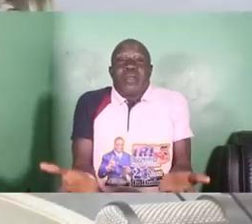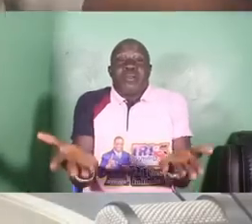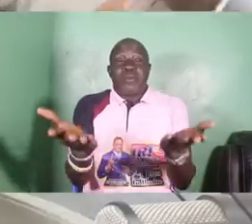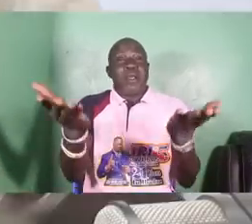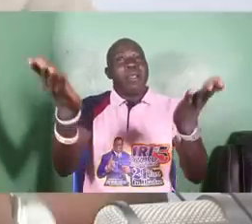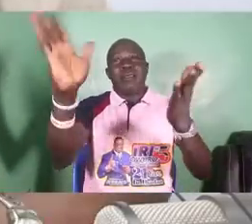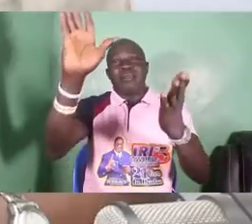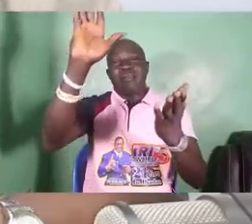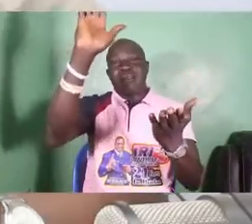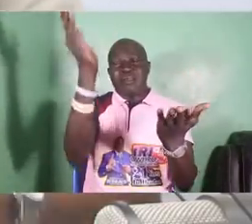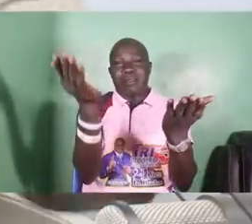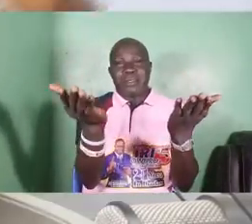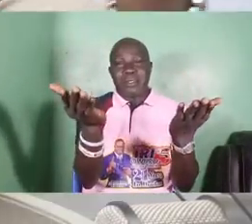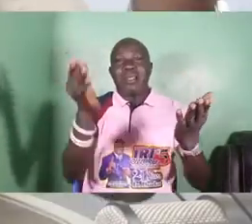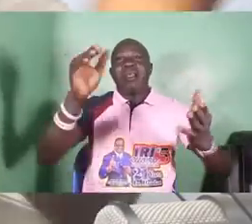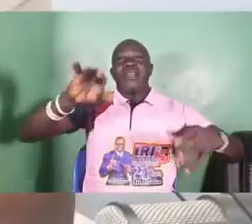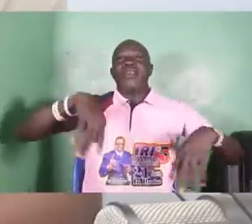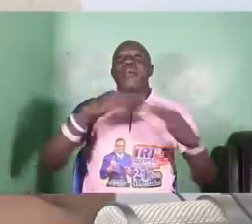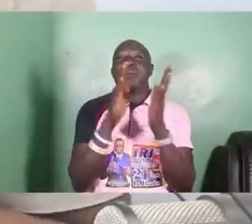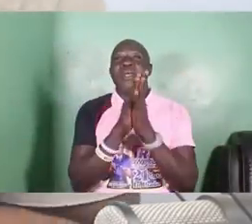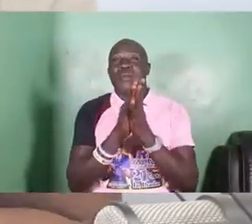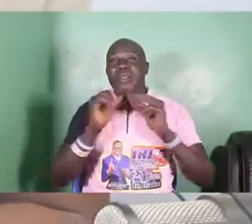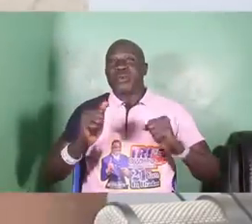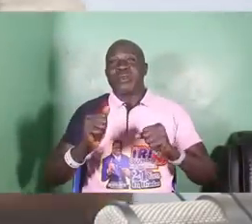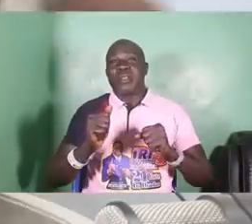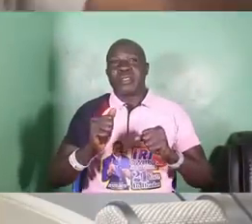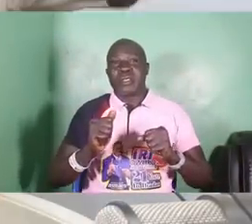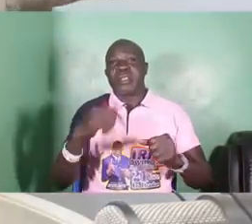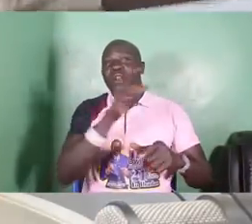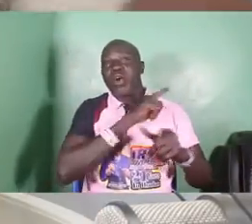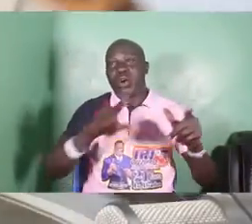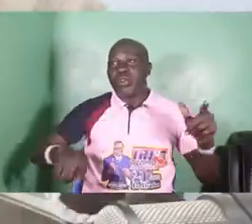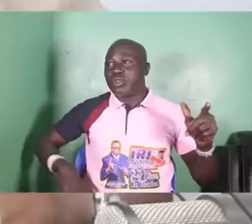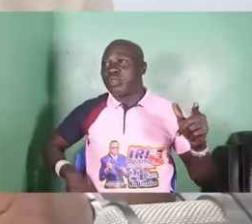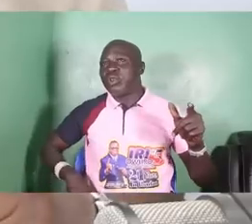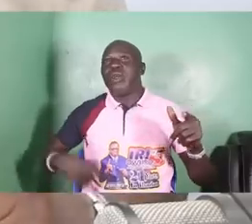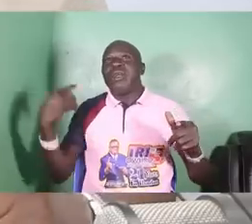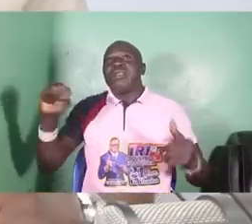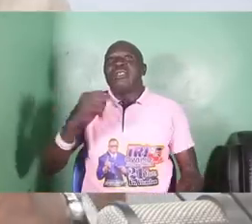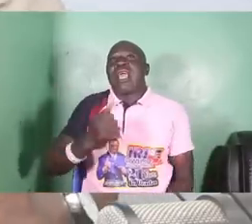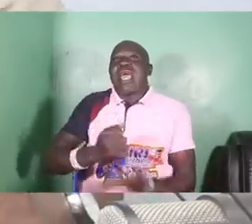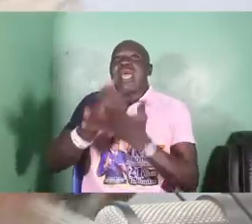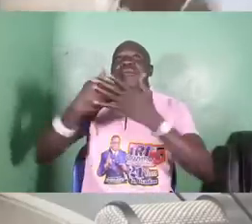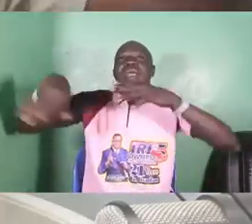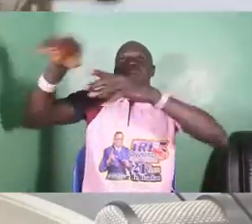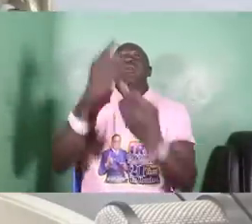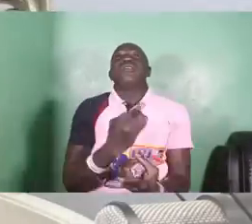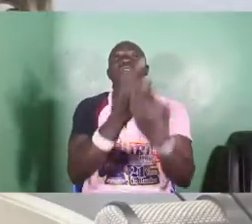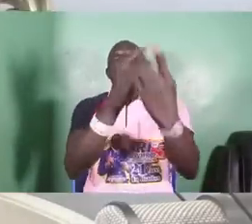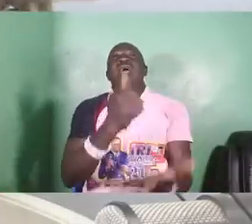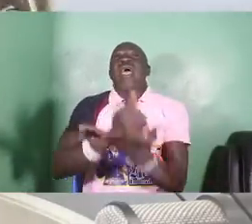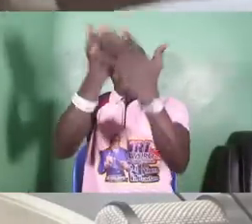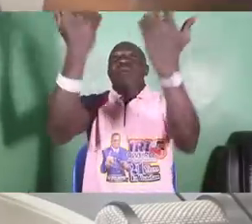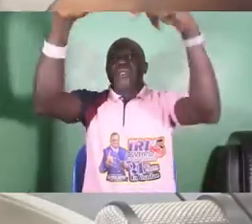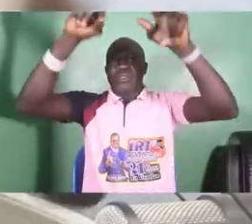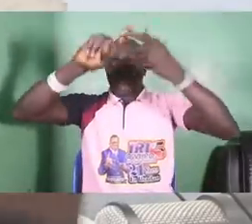sókè ìtara lálẹ́ fi gbàdúrà Olúwa ìrànlọ́wọ́ àtòkè wa ẹ sọ